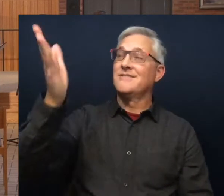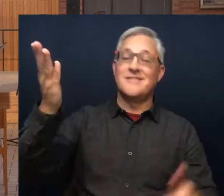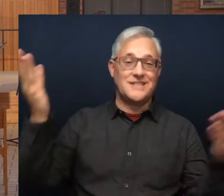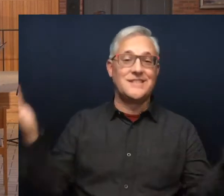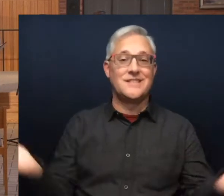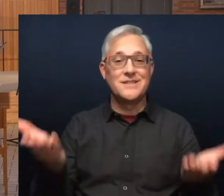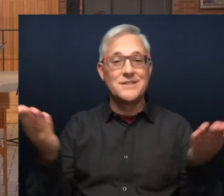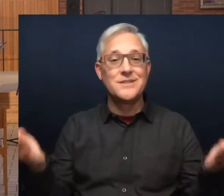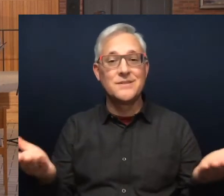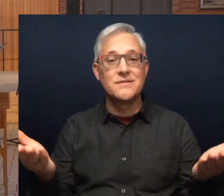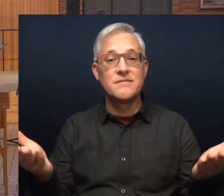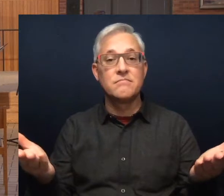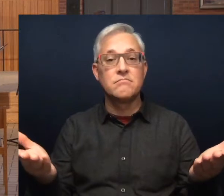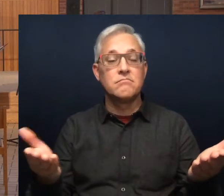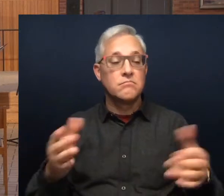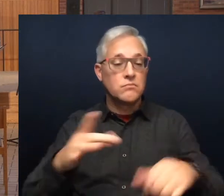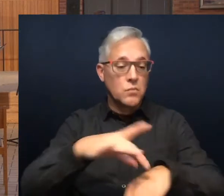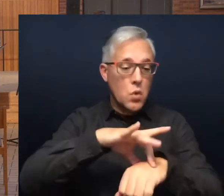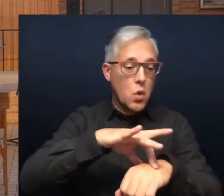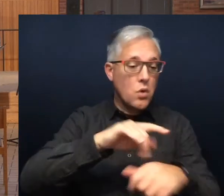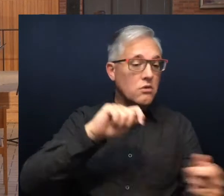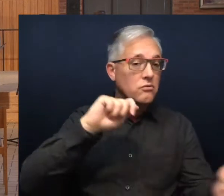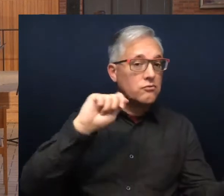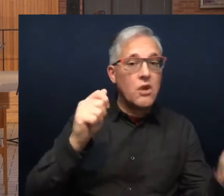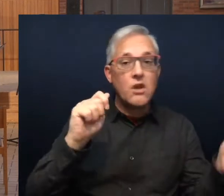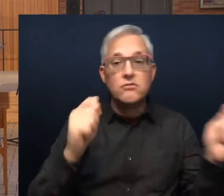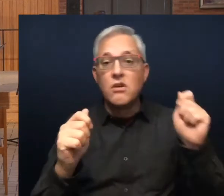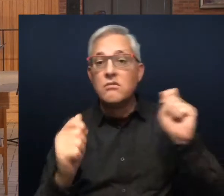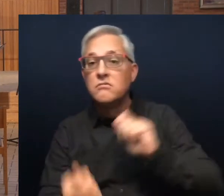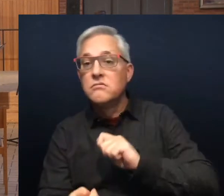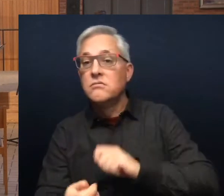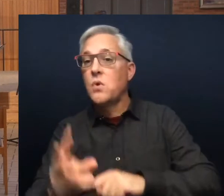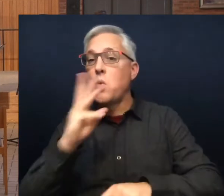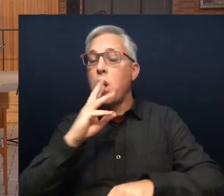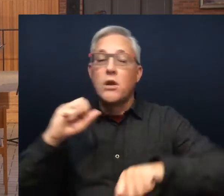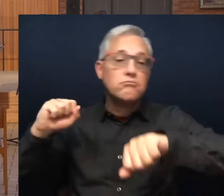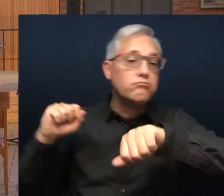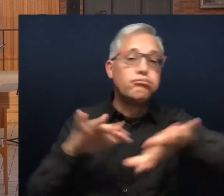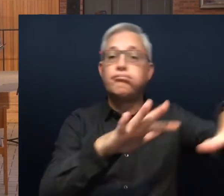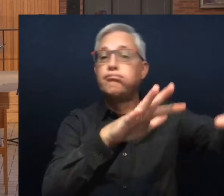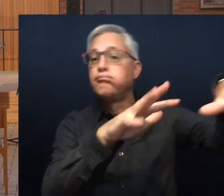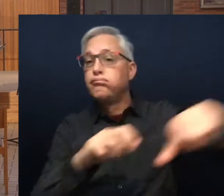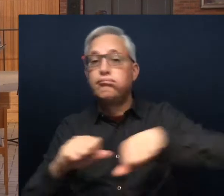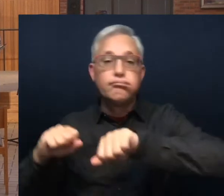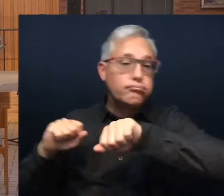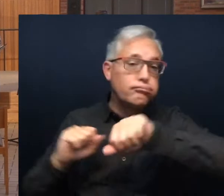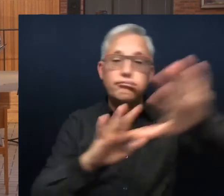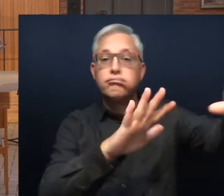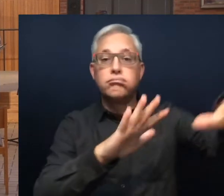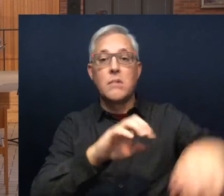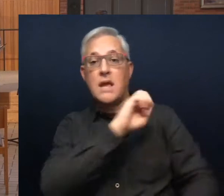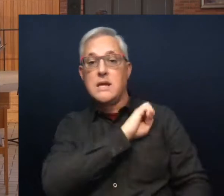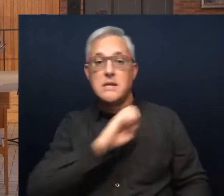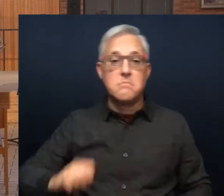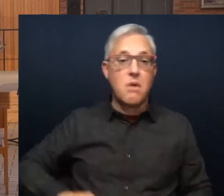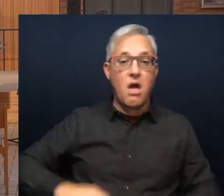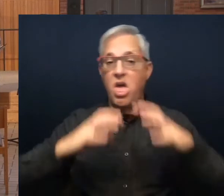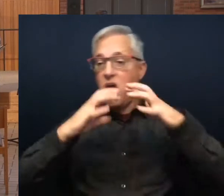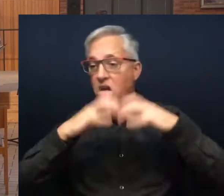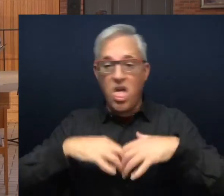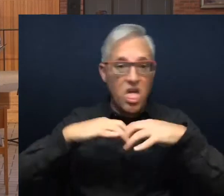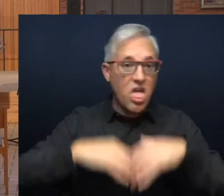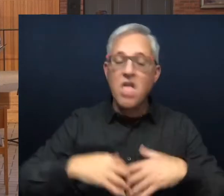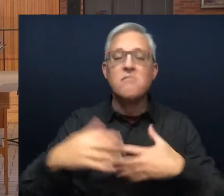here. Even though the earth changes, the waters rage, the empires falter, God